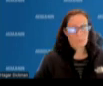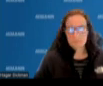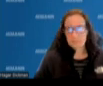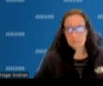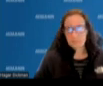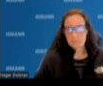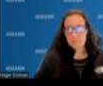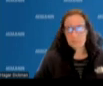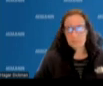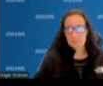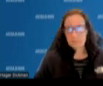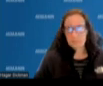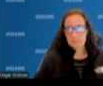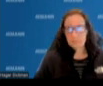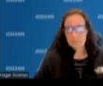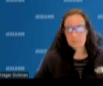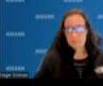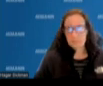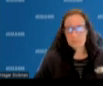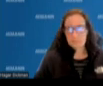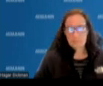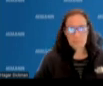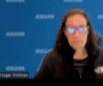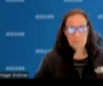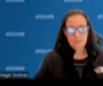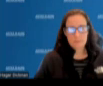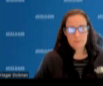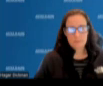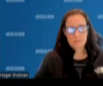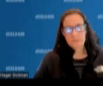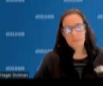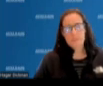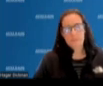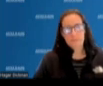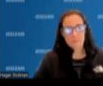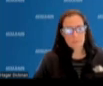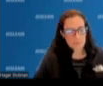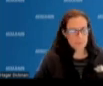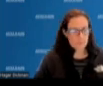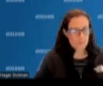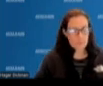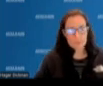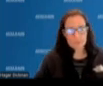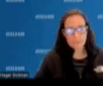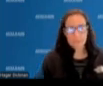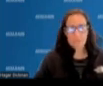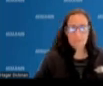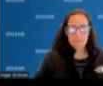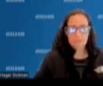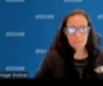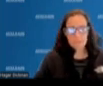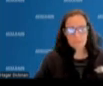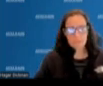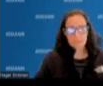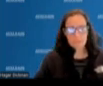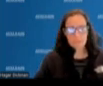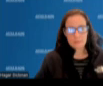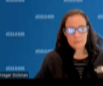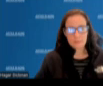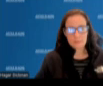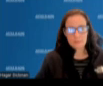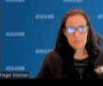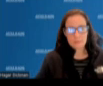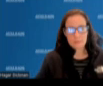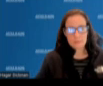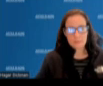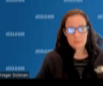mobilize against or to assist older adults. And right now we're working to remain current and relevant in light